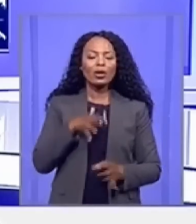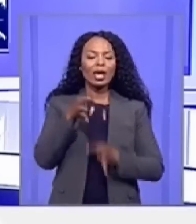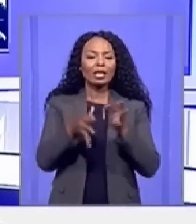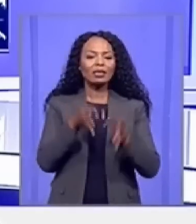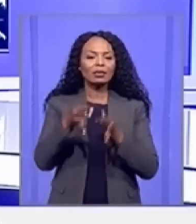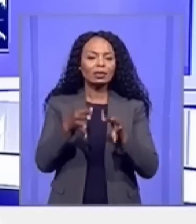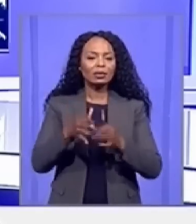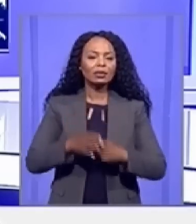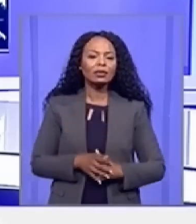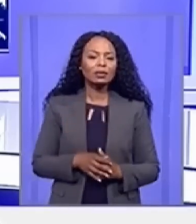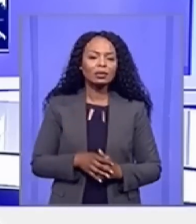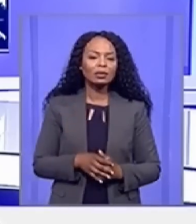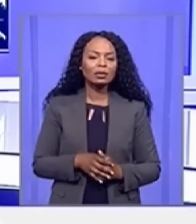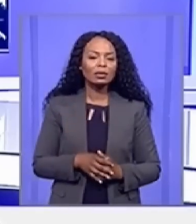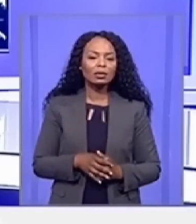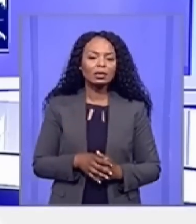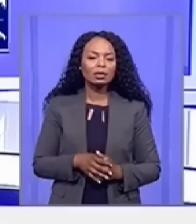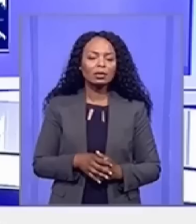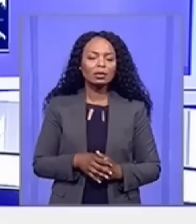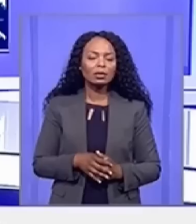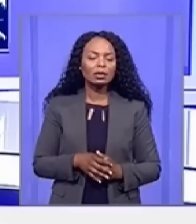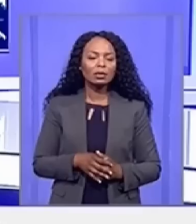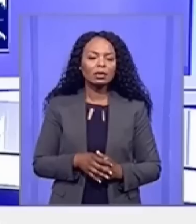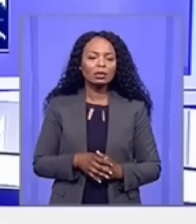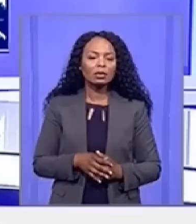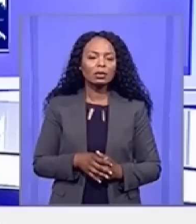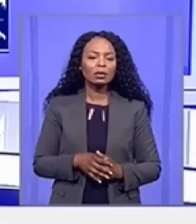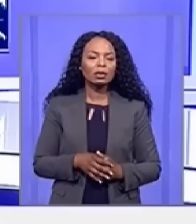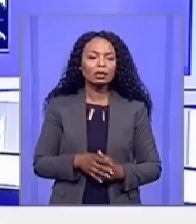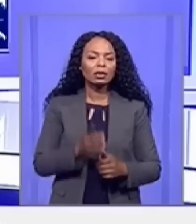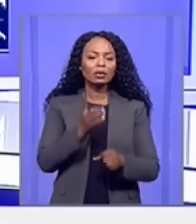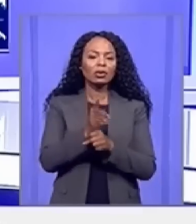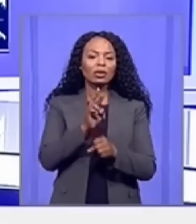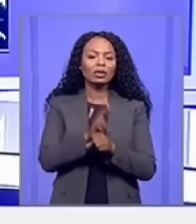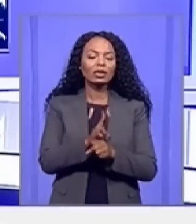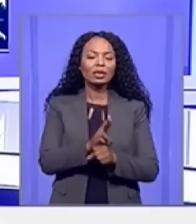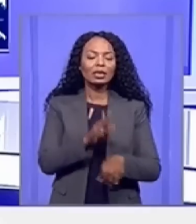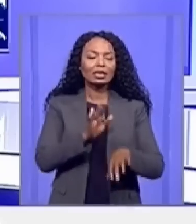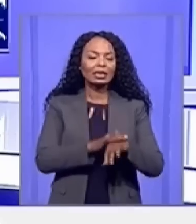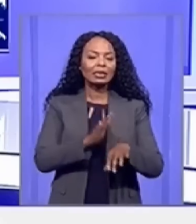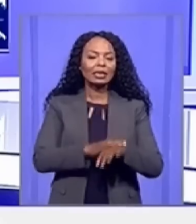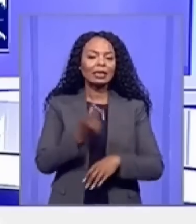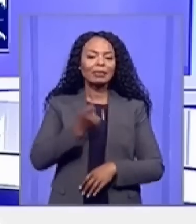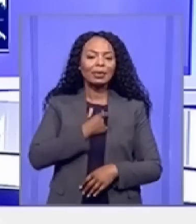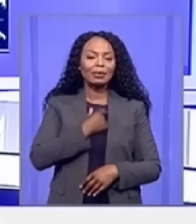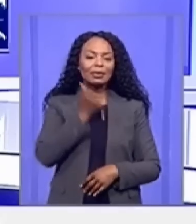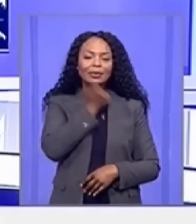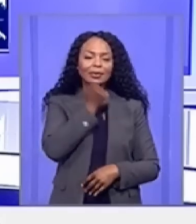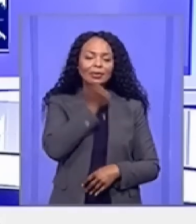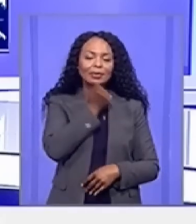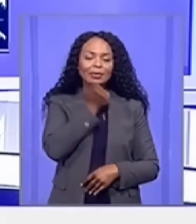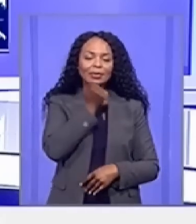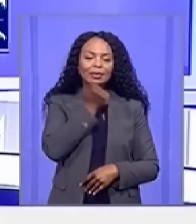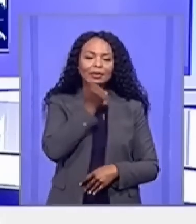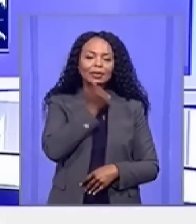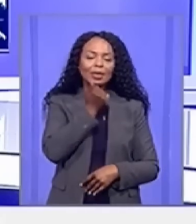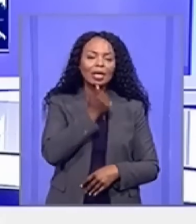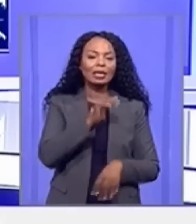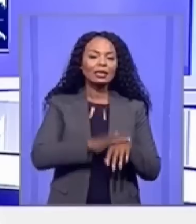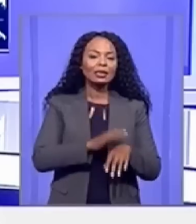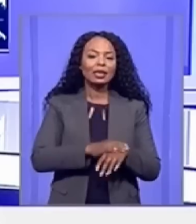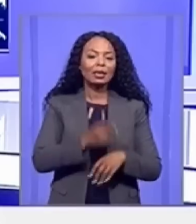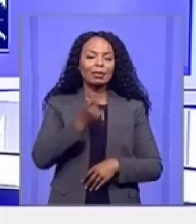hore ho ntse ho ina le kgama ngaka bitsong la nako hle ngaka mahanke e ka re hle go tlwa ke nako pare